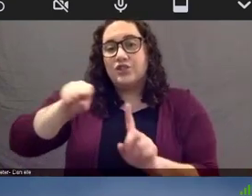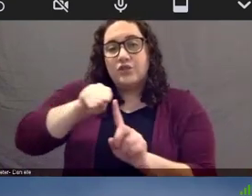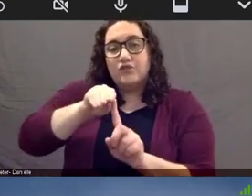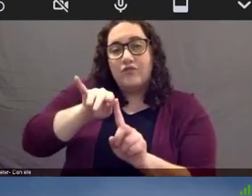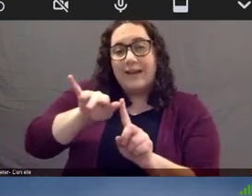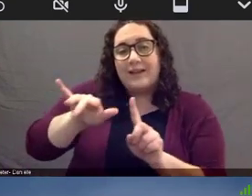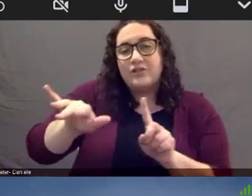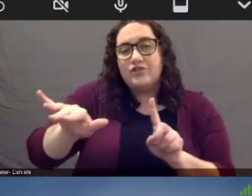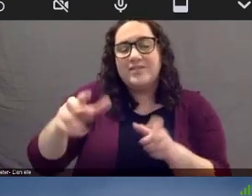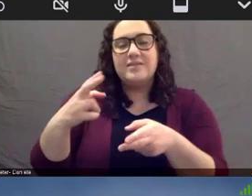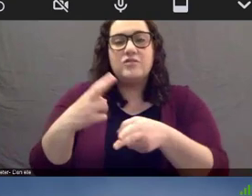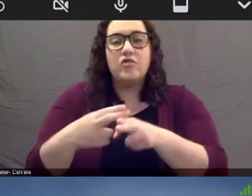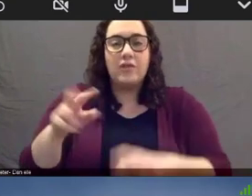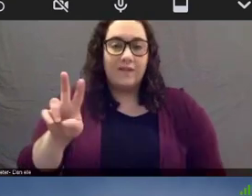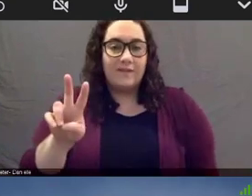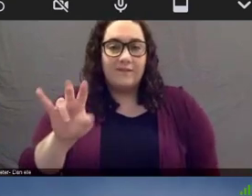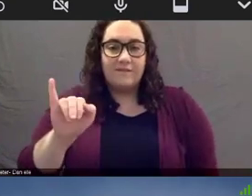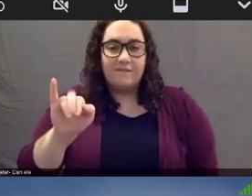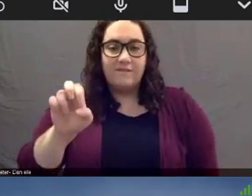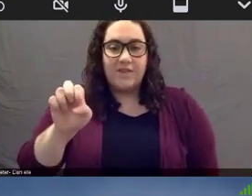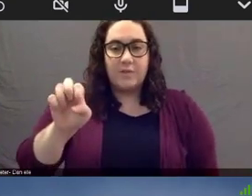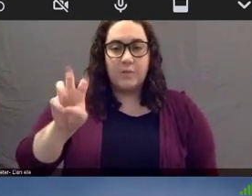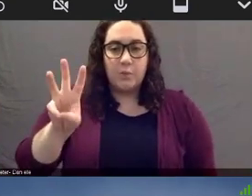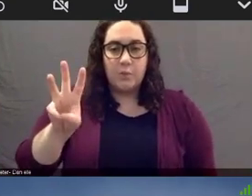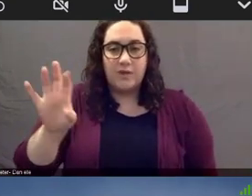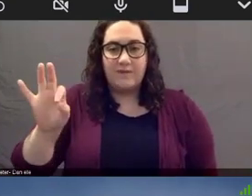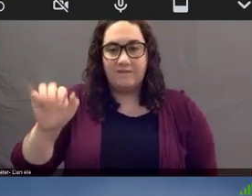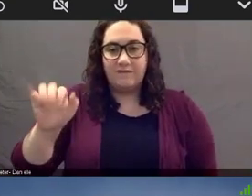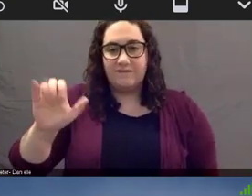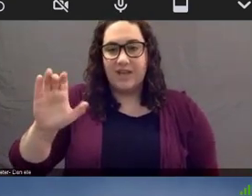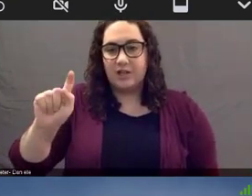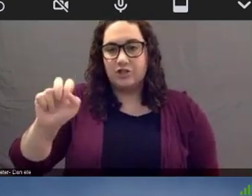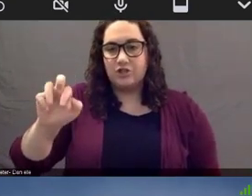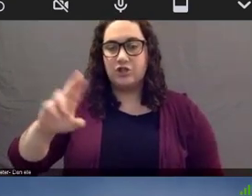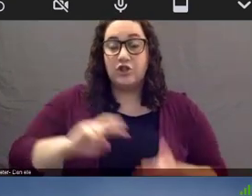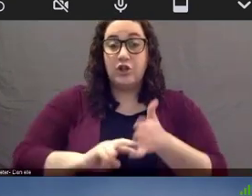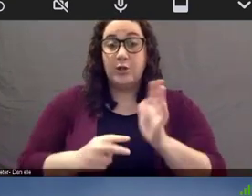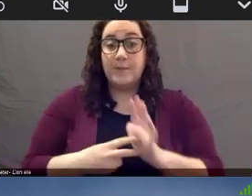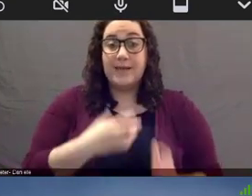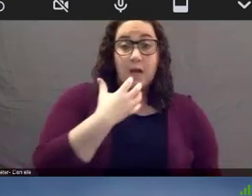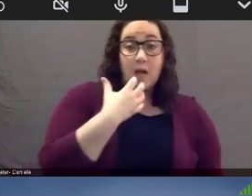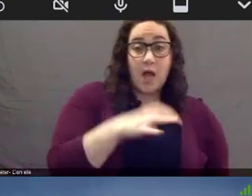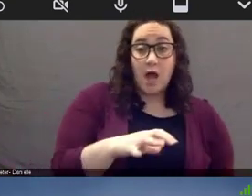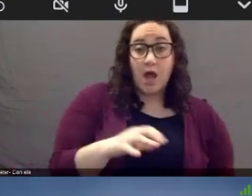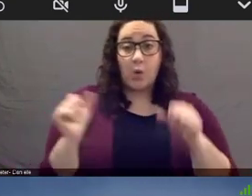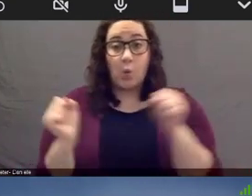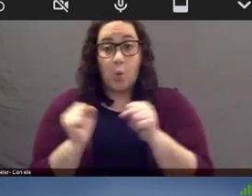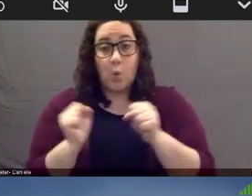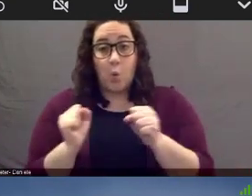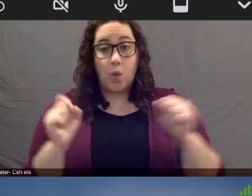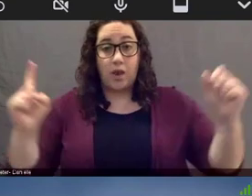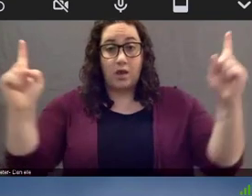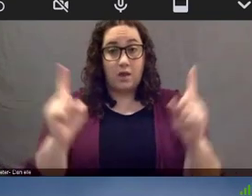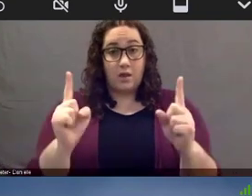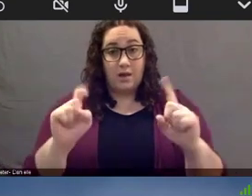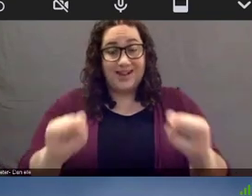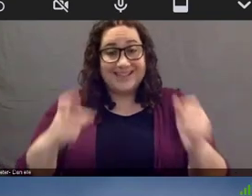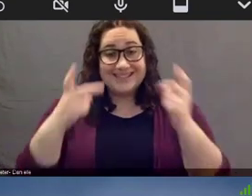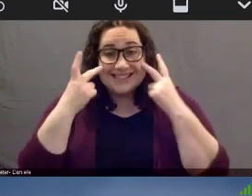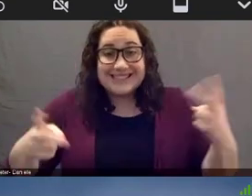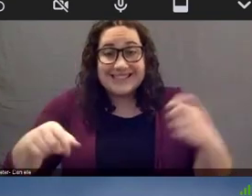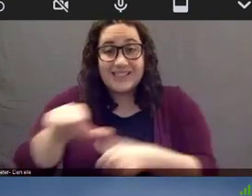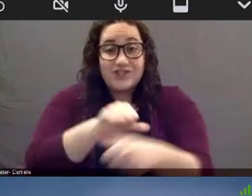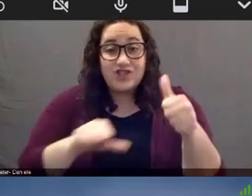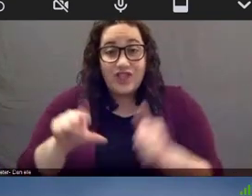hot material can see your cold material will change how the heat gets transferred. So we talked about two different cases